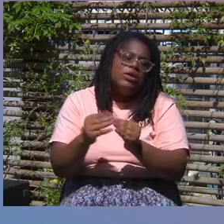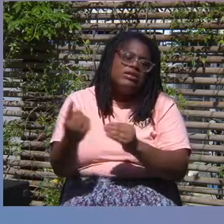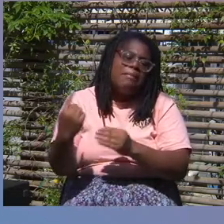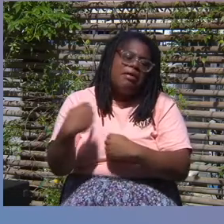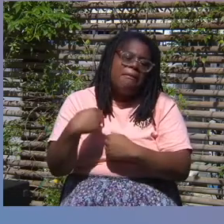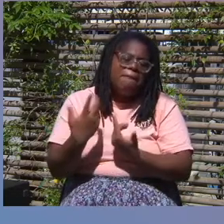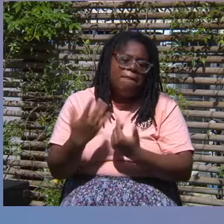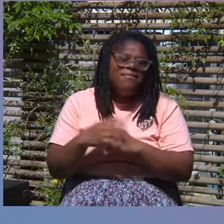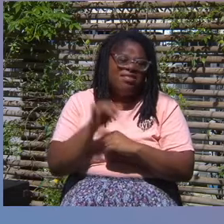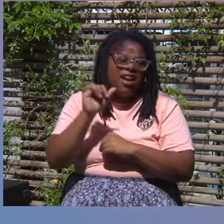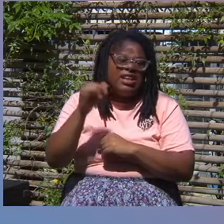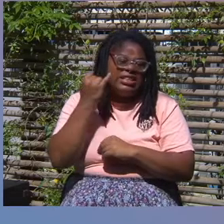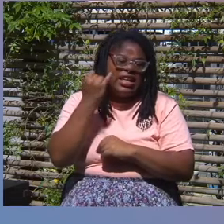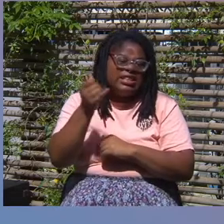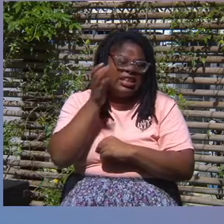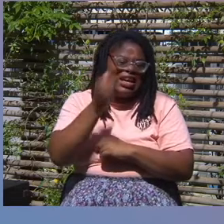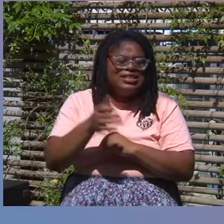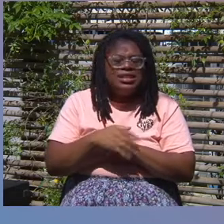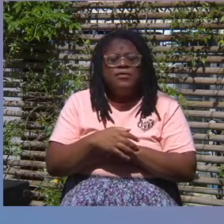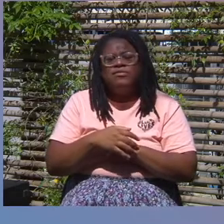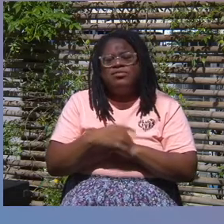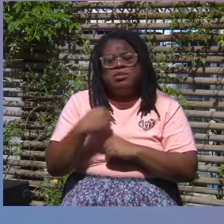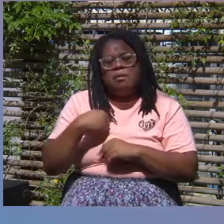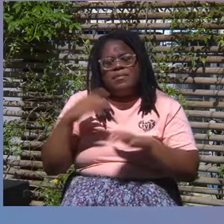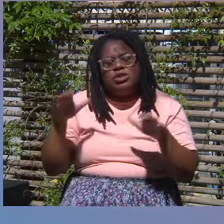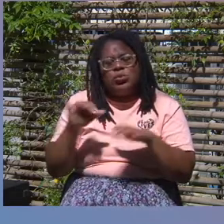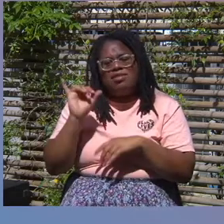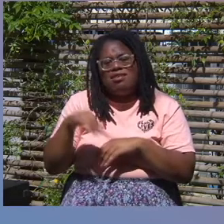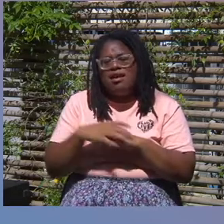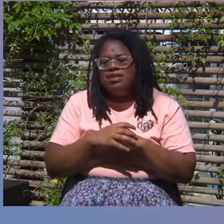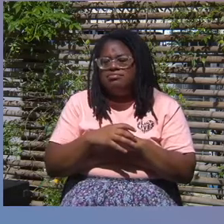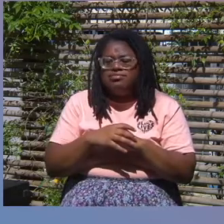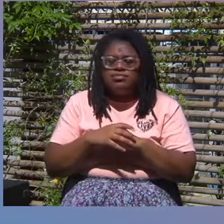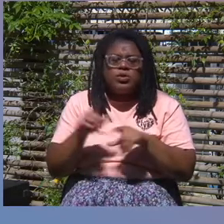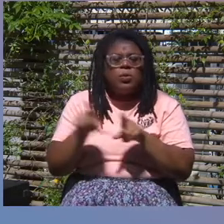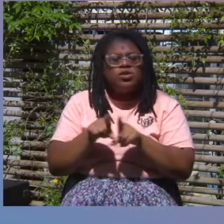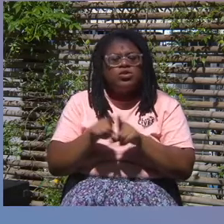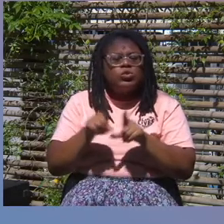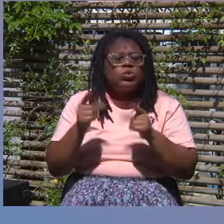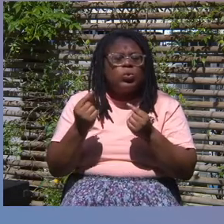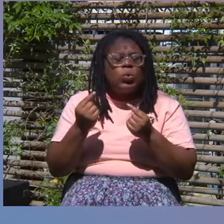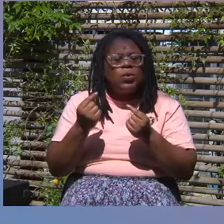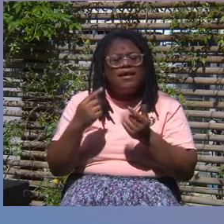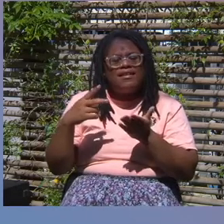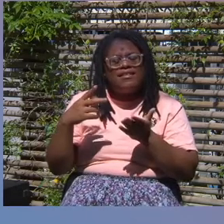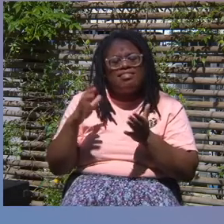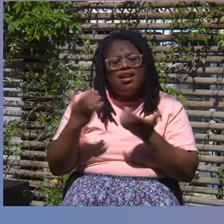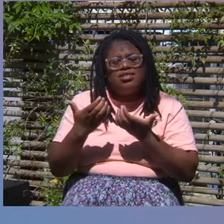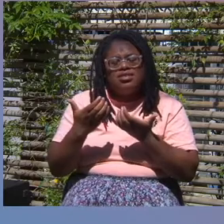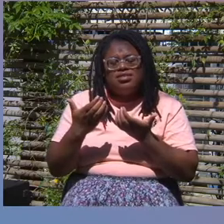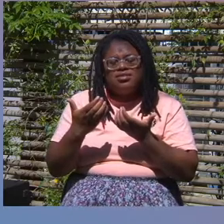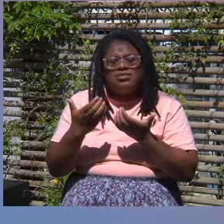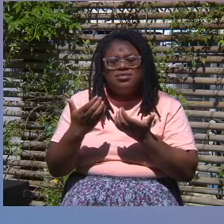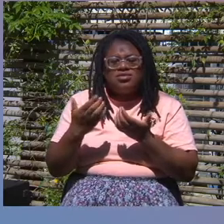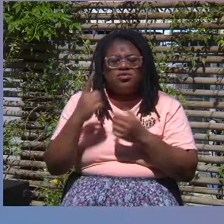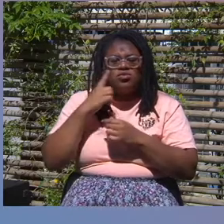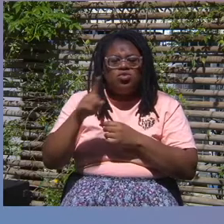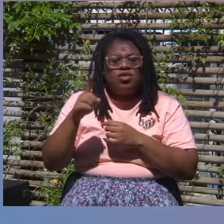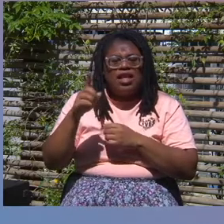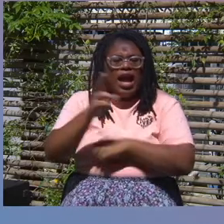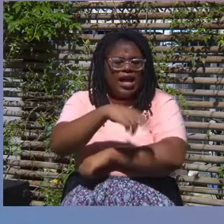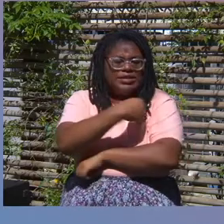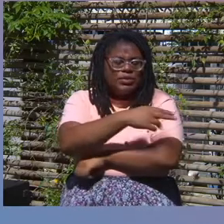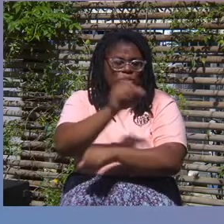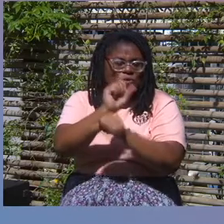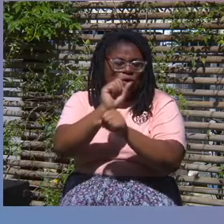come back. Yeah. So we've been doing that, and we started also doing classes for the hospital